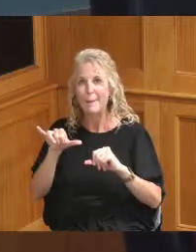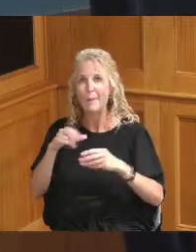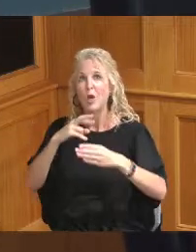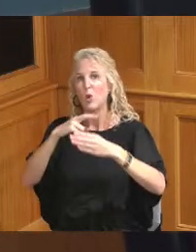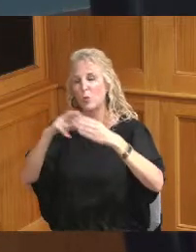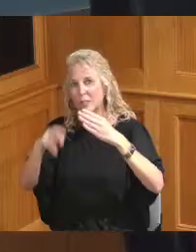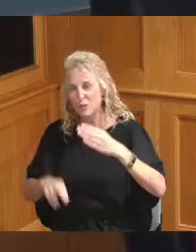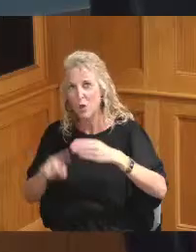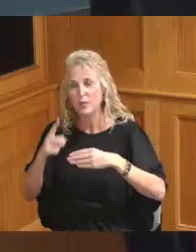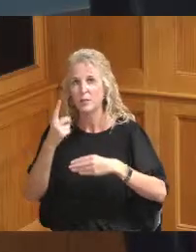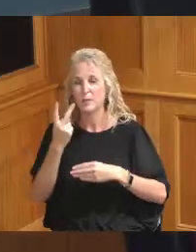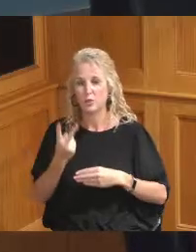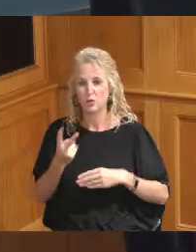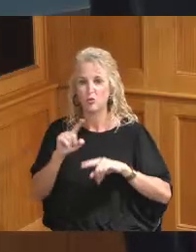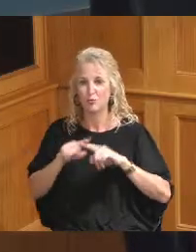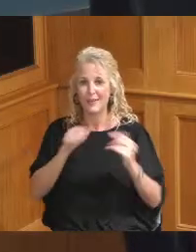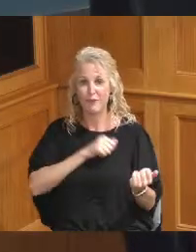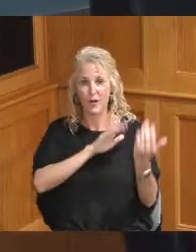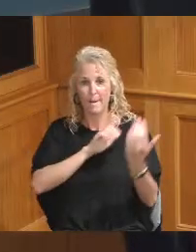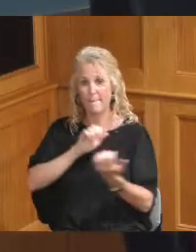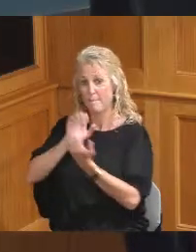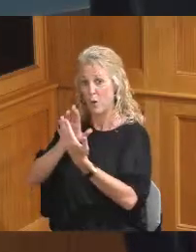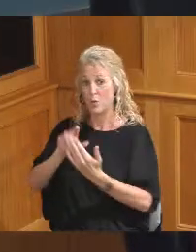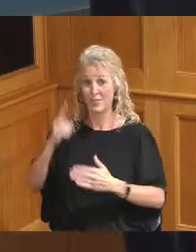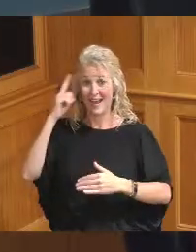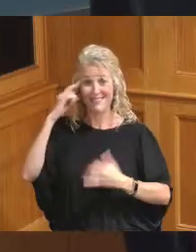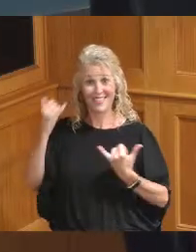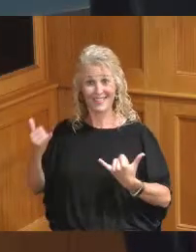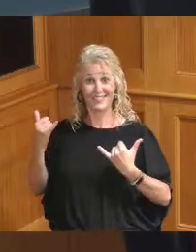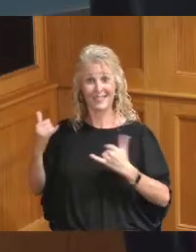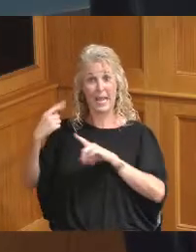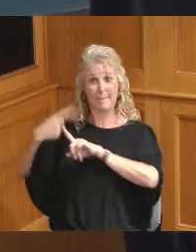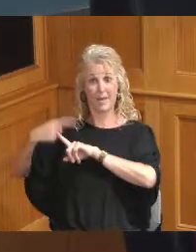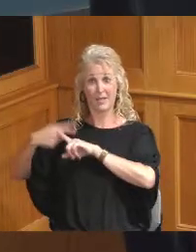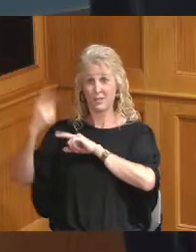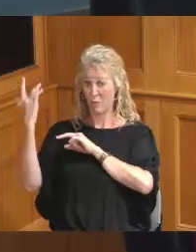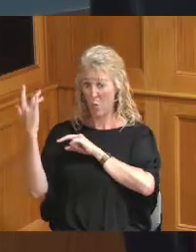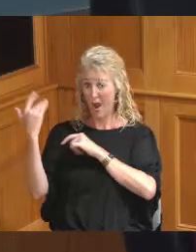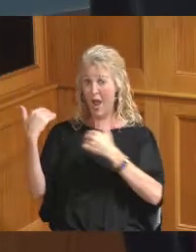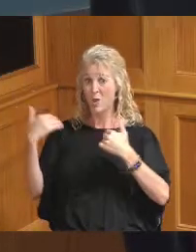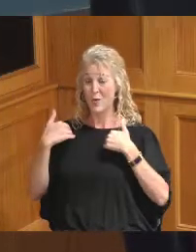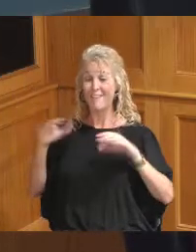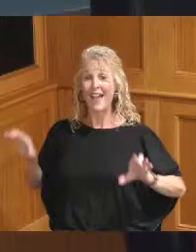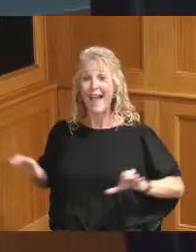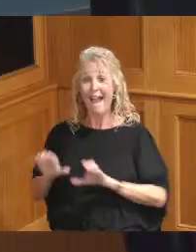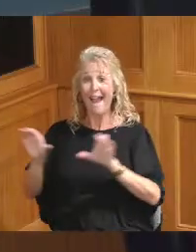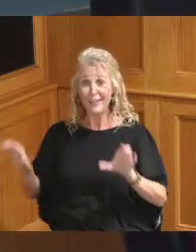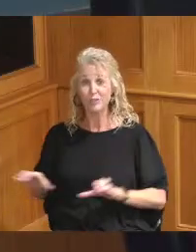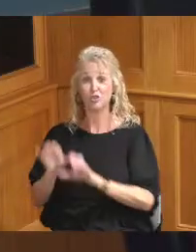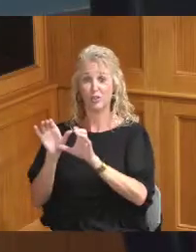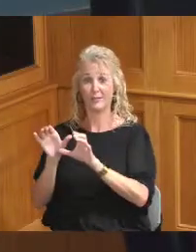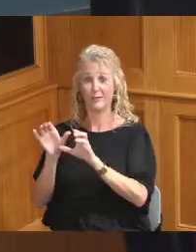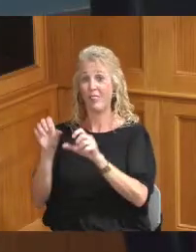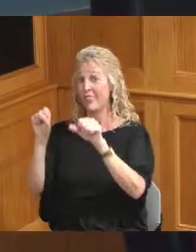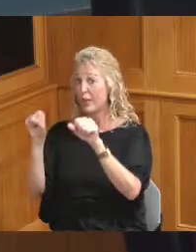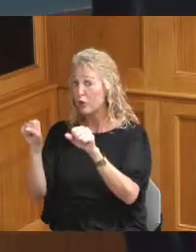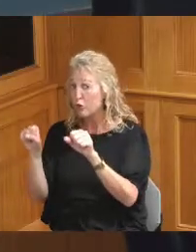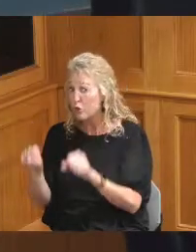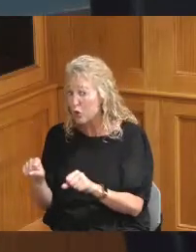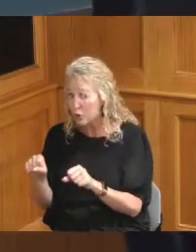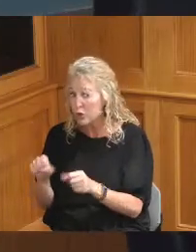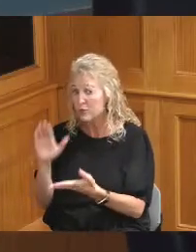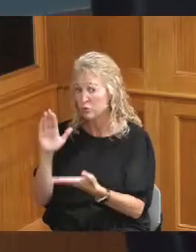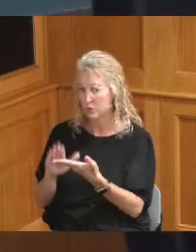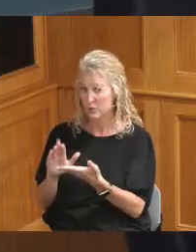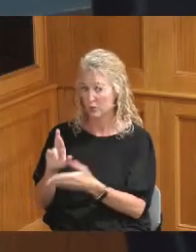And so the reason I think this is a positive step forward is because we're getting action here that potentially does